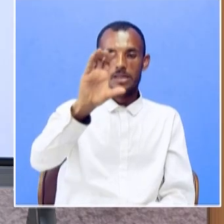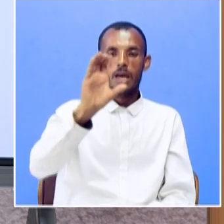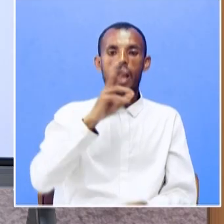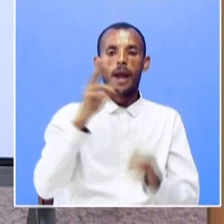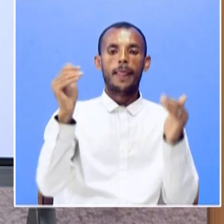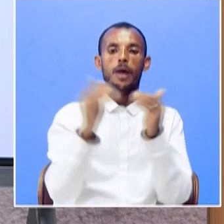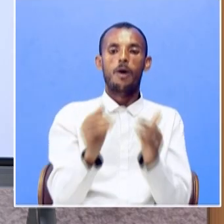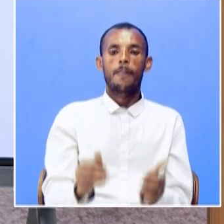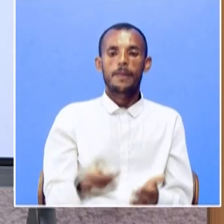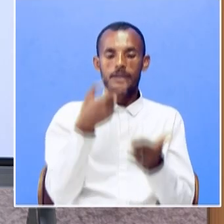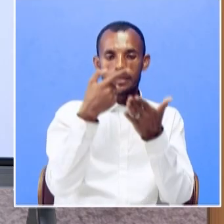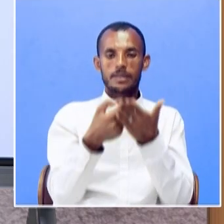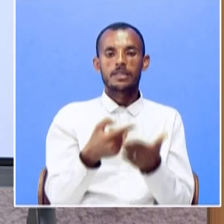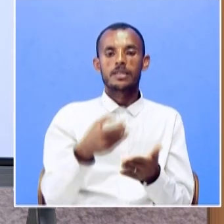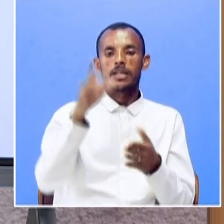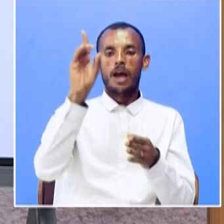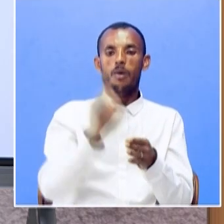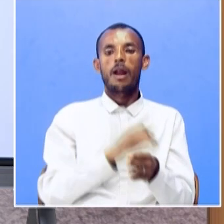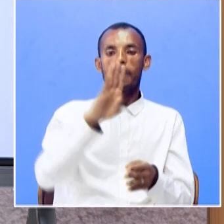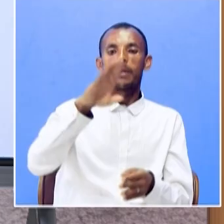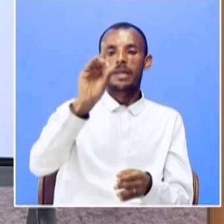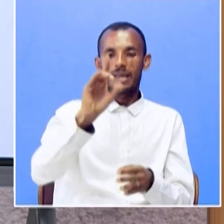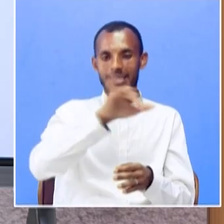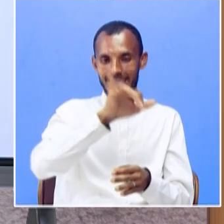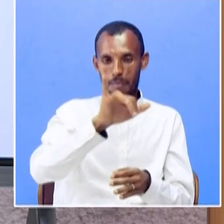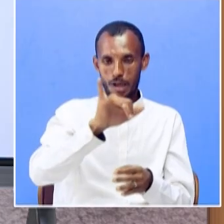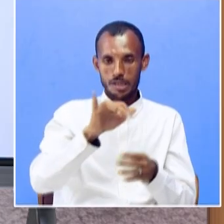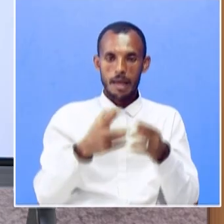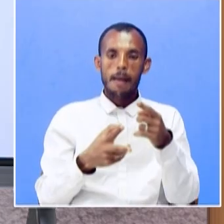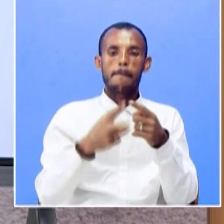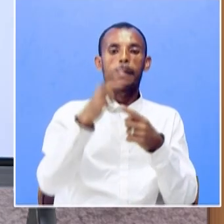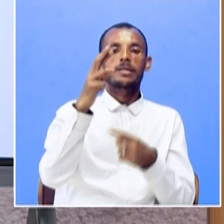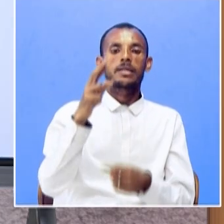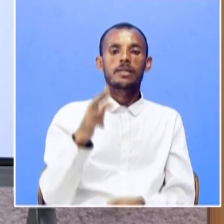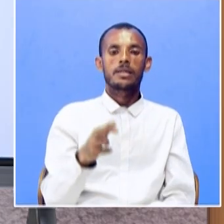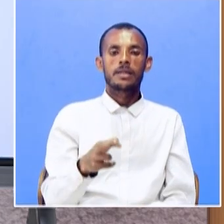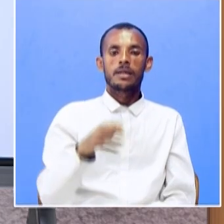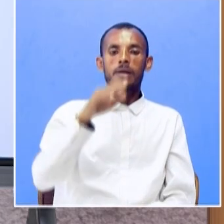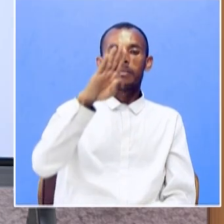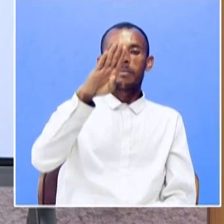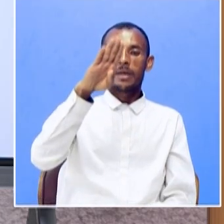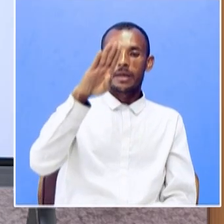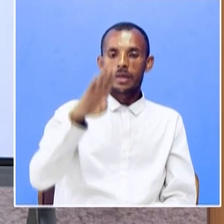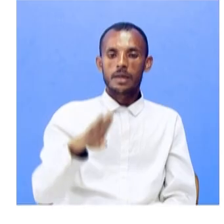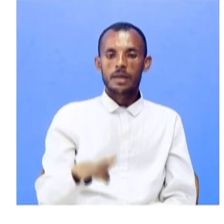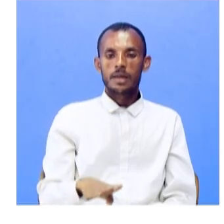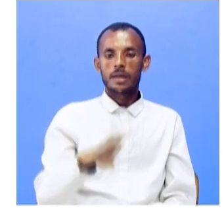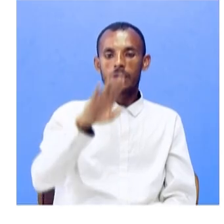Again, this diagonal BD is also bisected. So lengths BE and ED are equal.